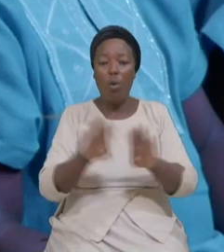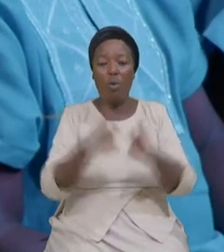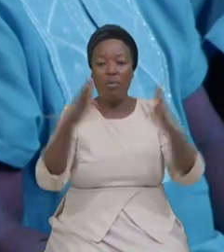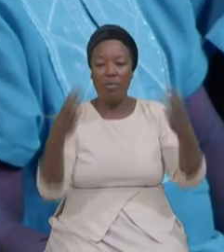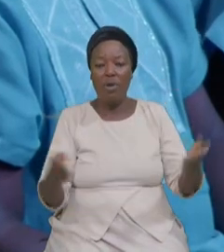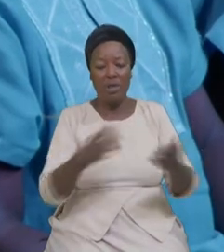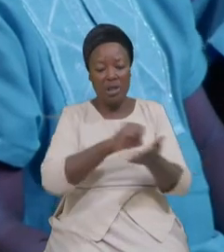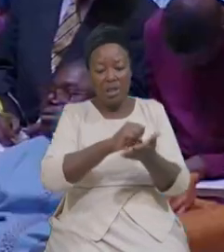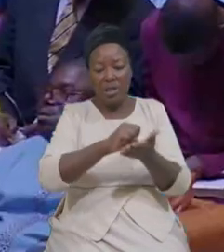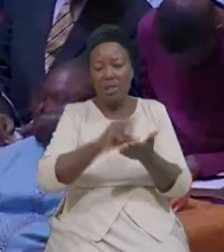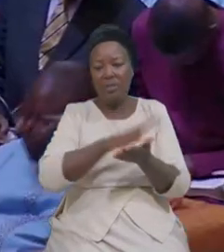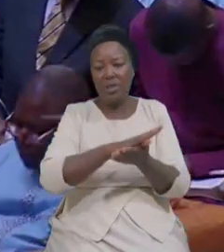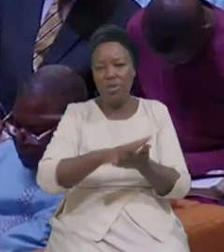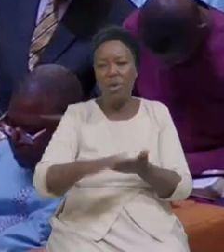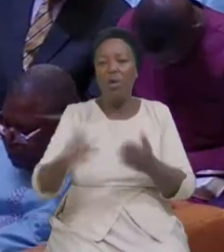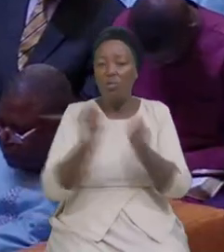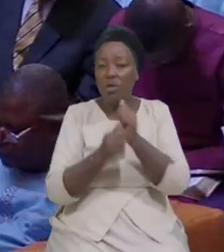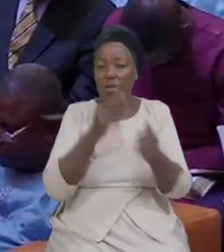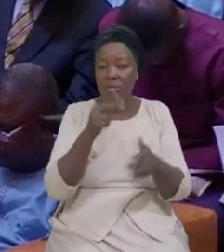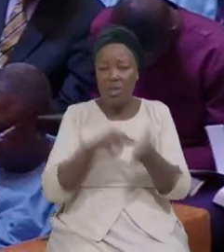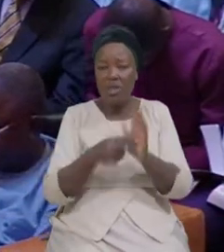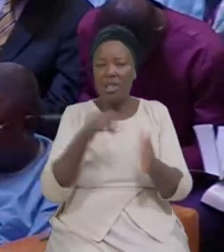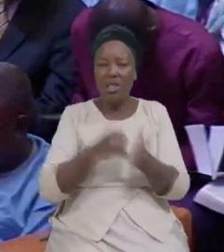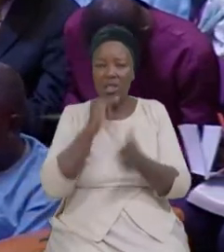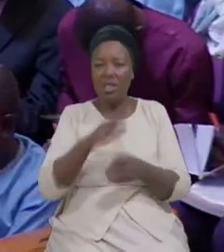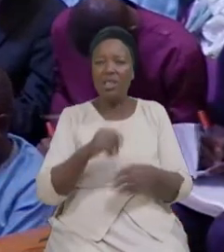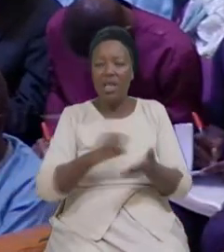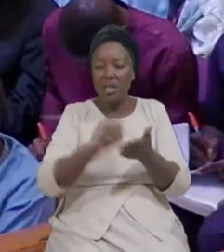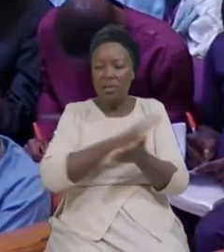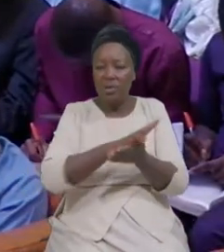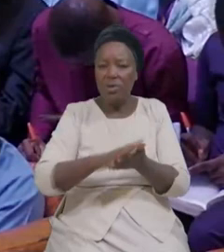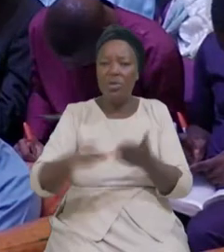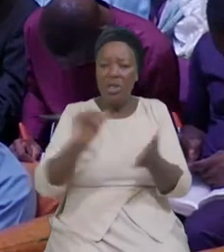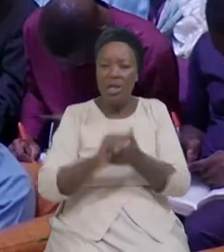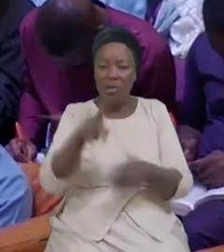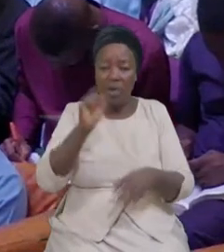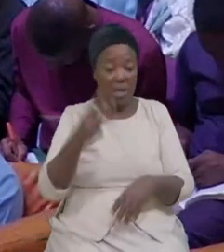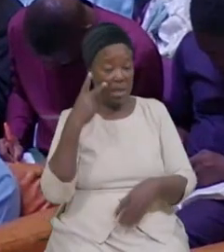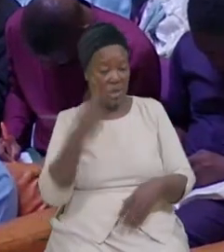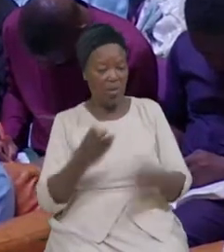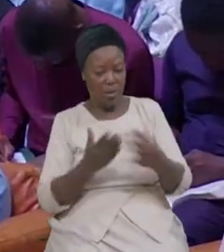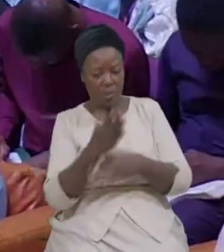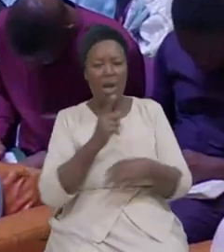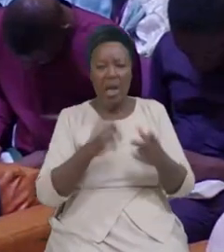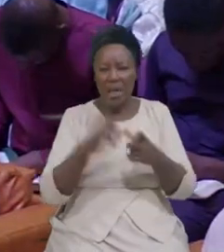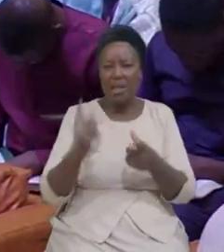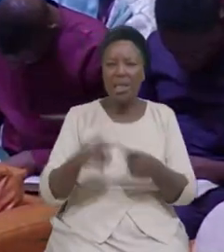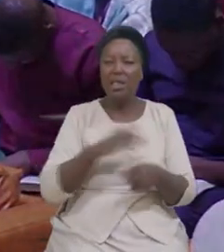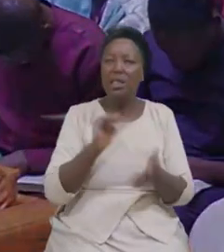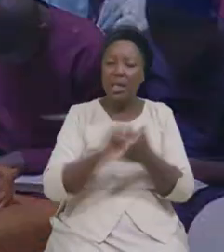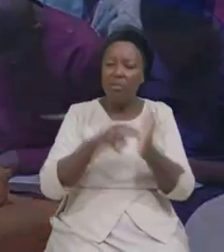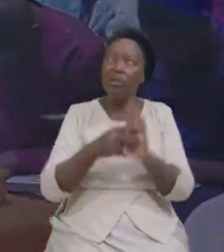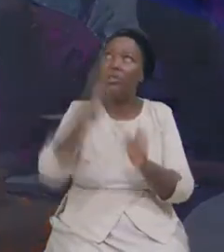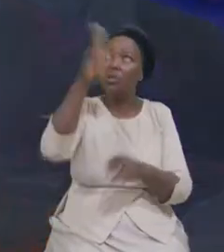Transparent sanctification. You know, when we talk of sanctification, it's for everyone. He saves us, he brings us into